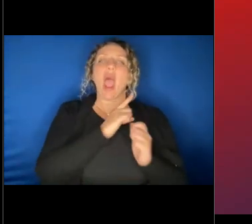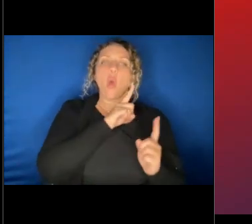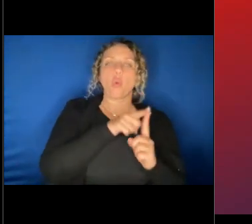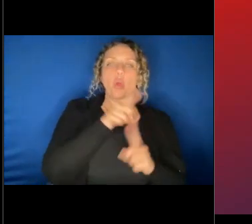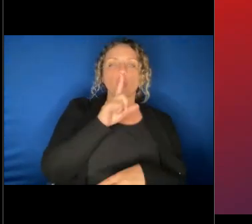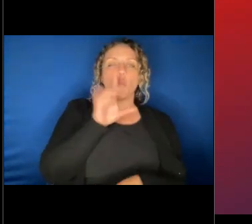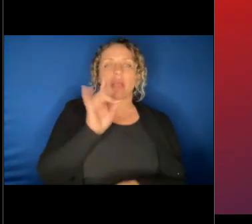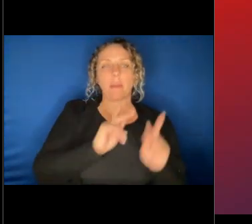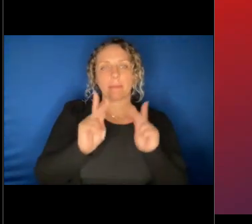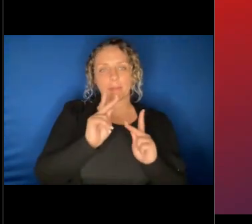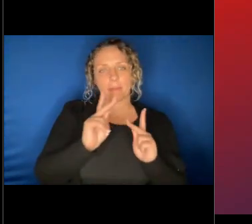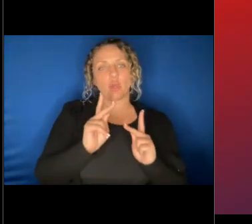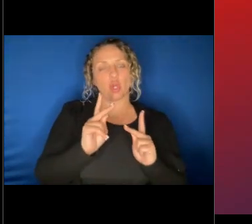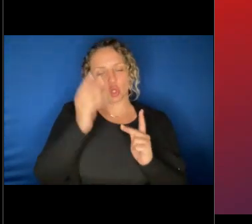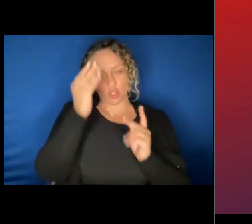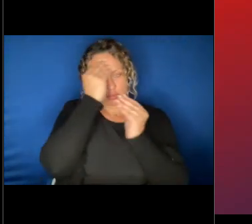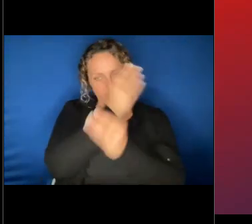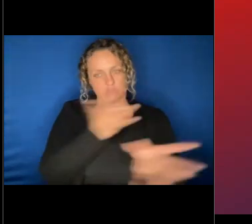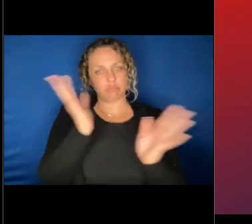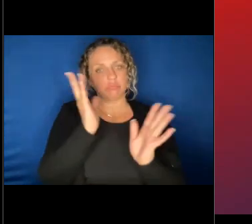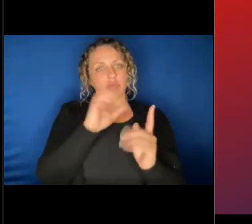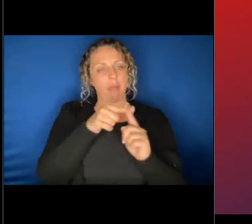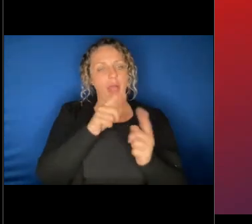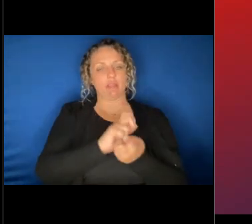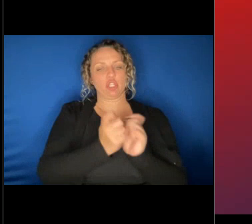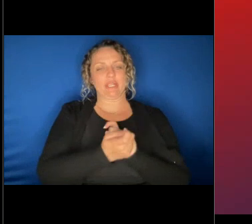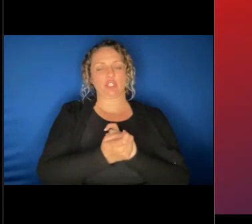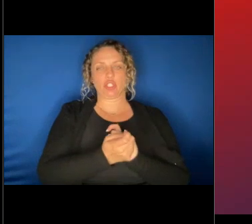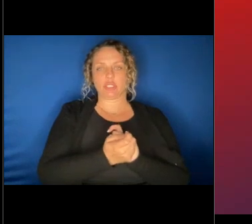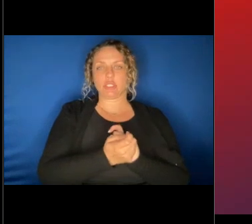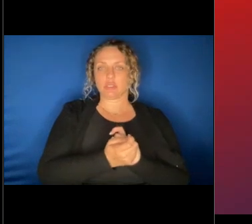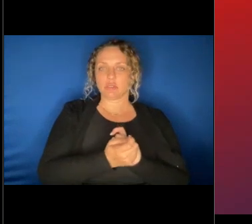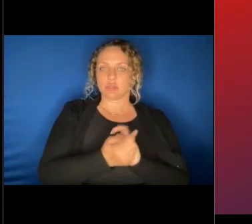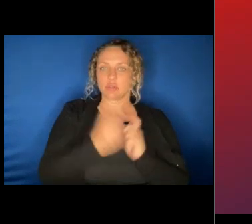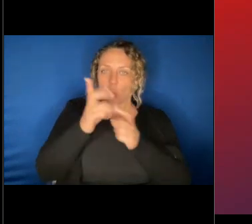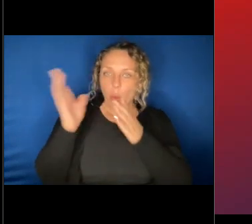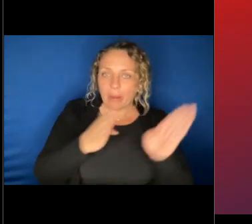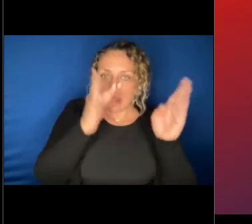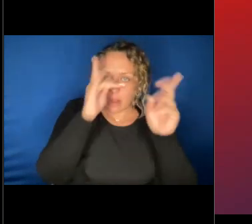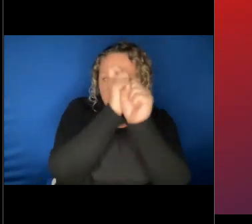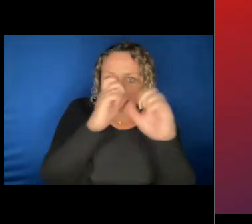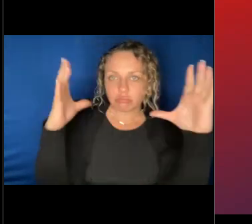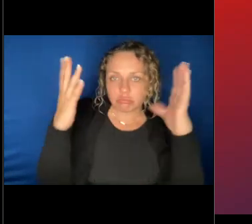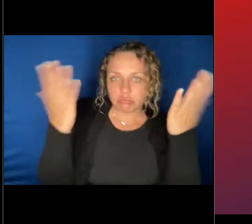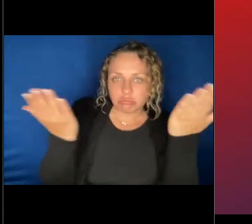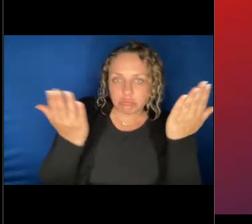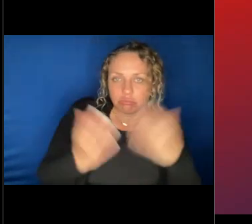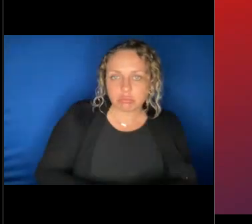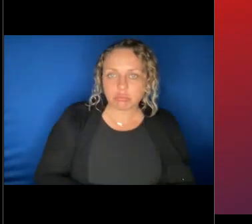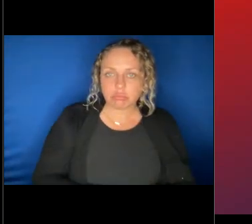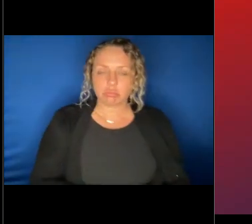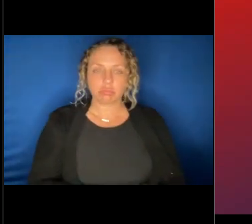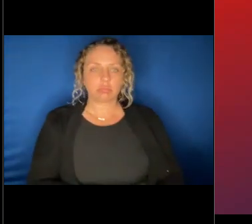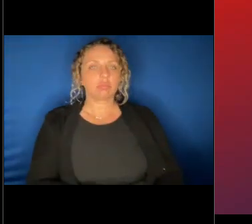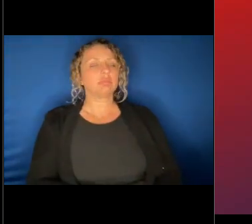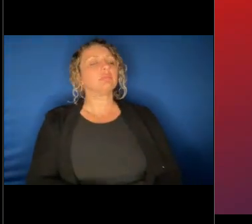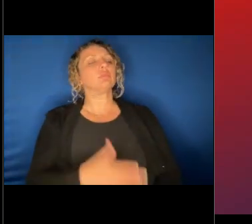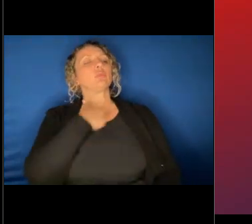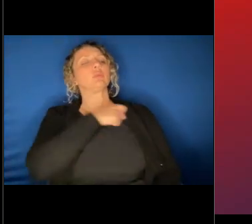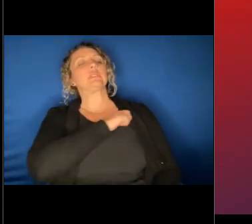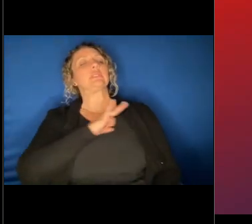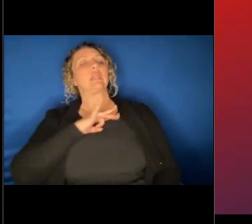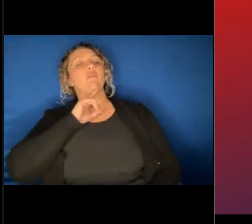let people know about the changes? Do you have any idea? We'll get staff to respond